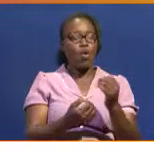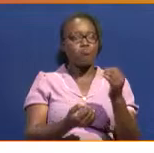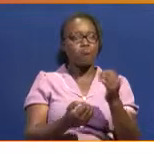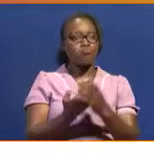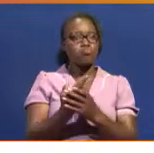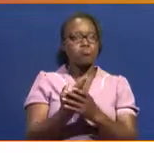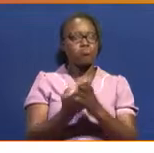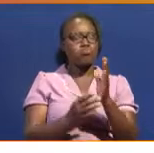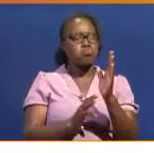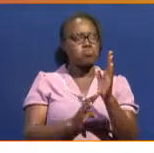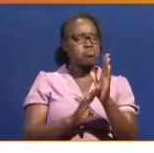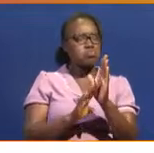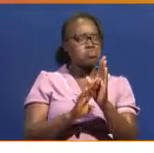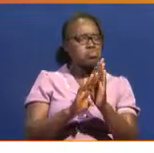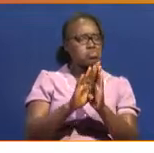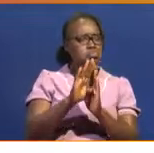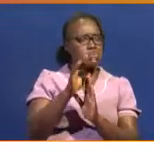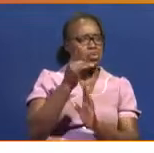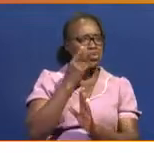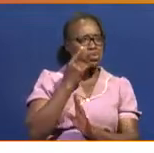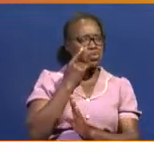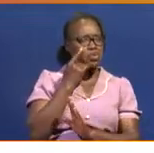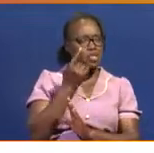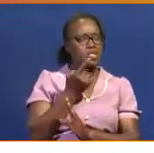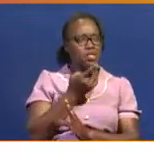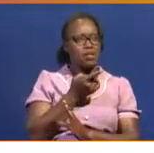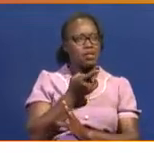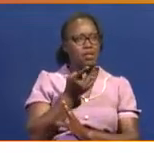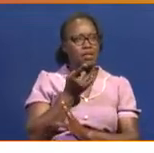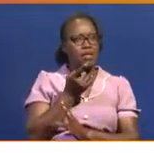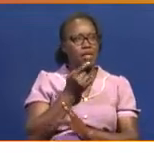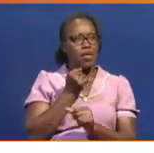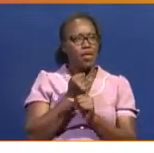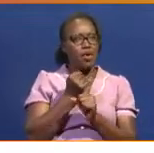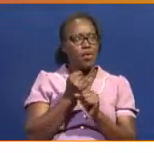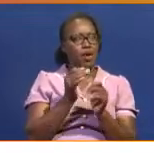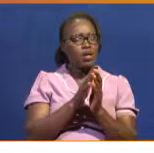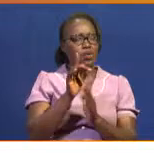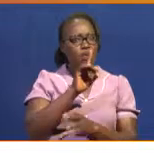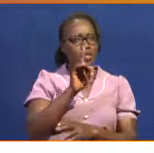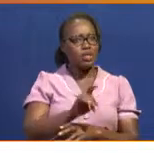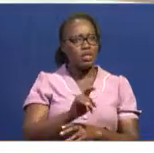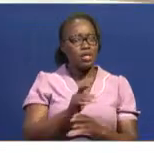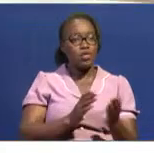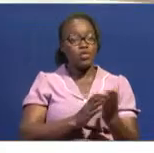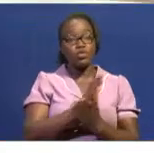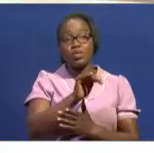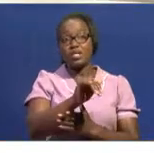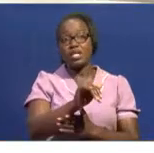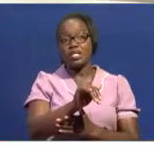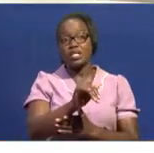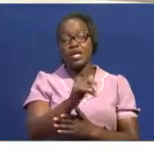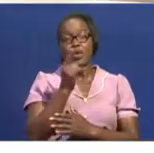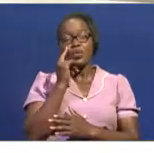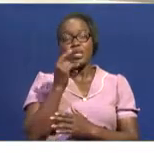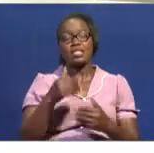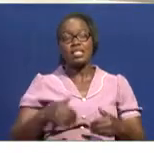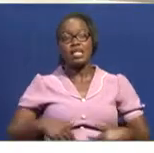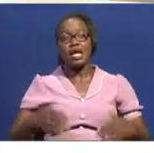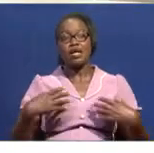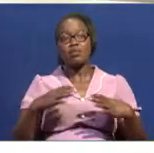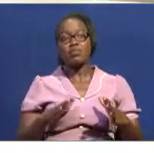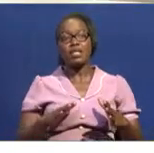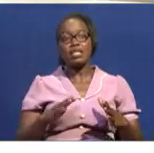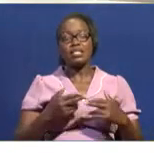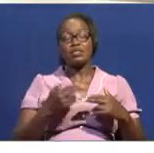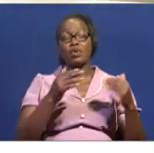The kind of development that you'd like to see, that you are working with, to ensure that we can see young players getting